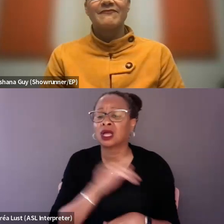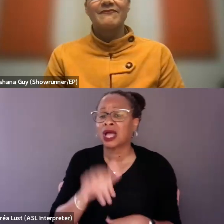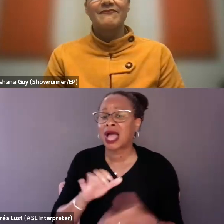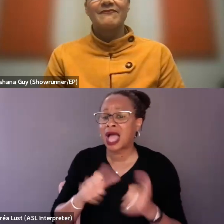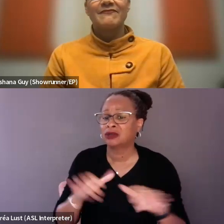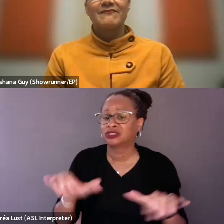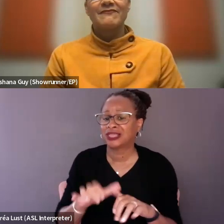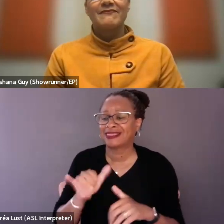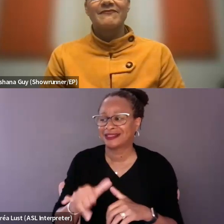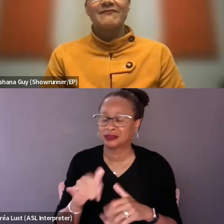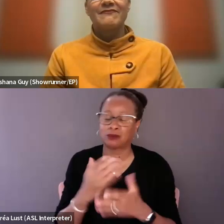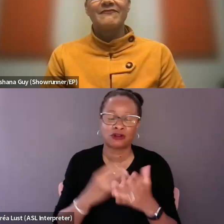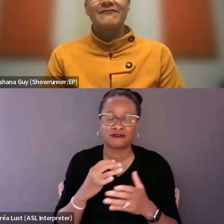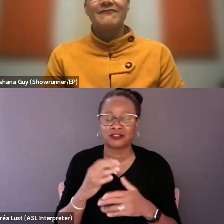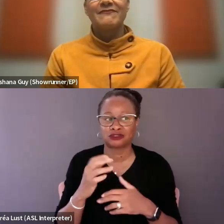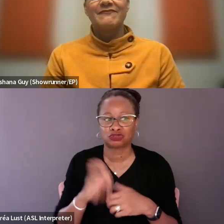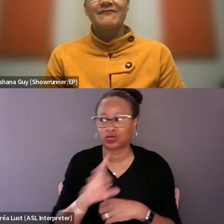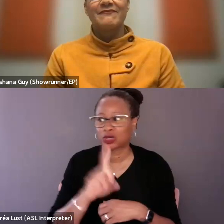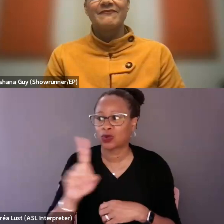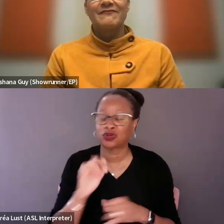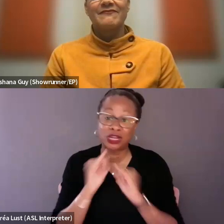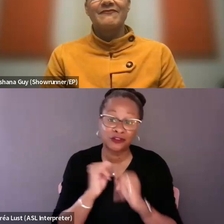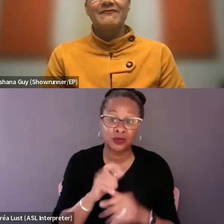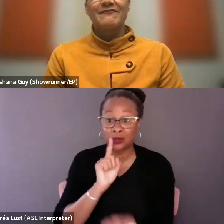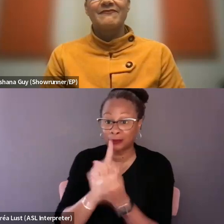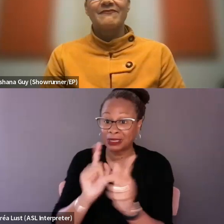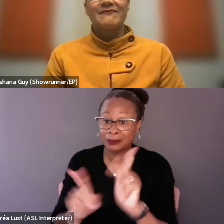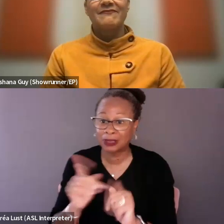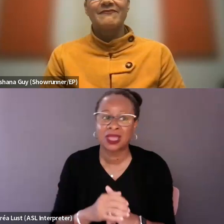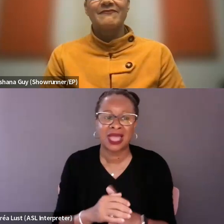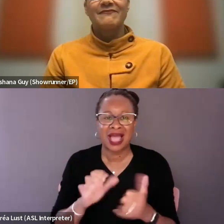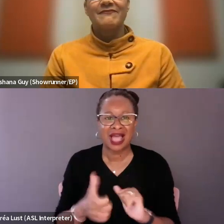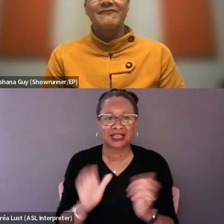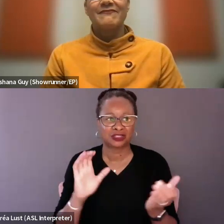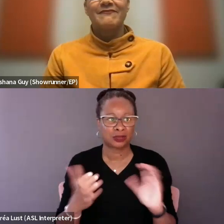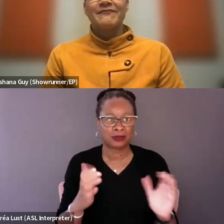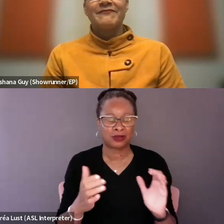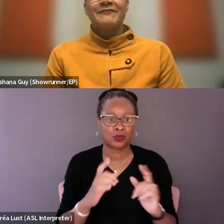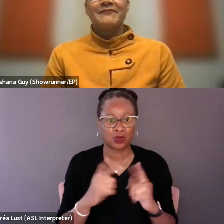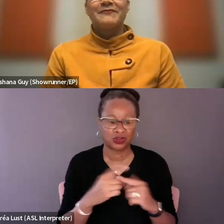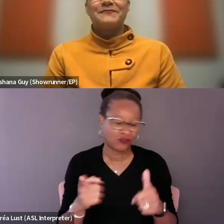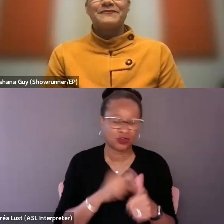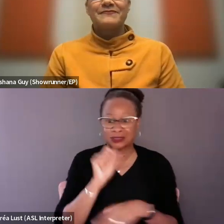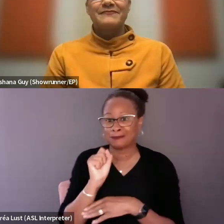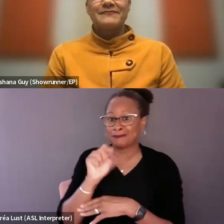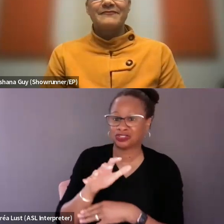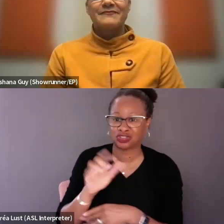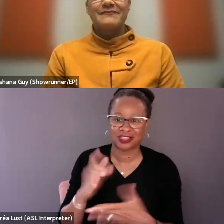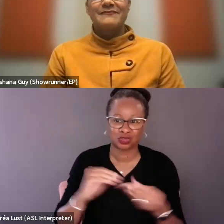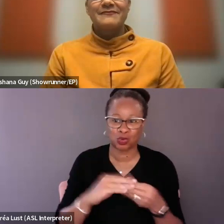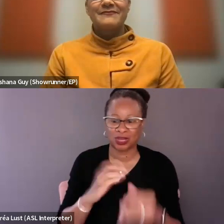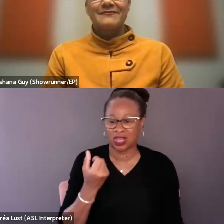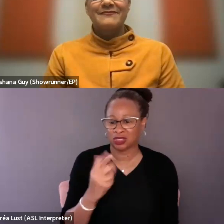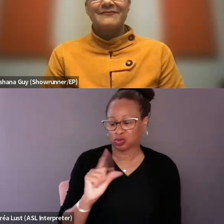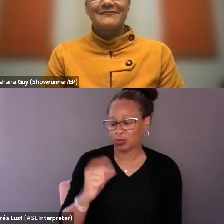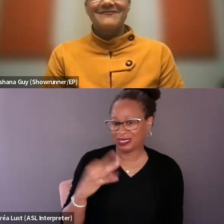kind of compare to where you started when you first pitched this back in, you know, what, 2019? I know,